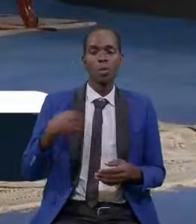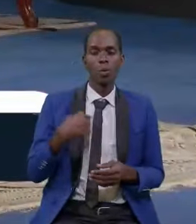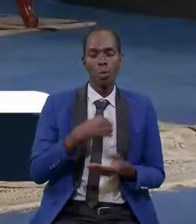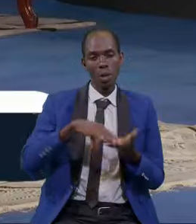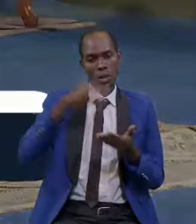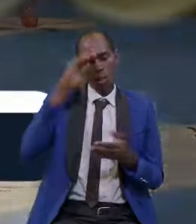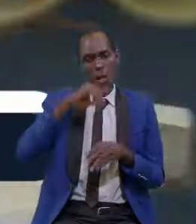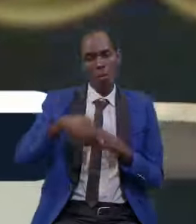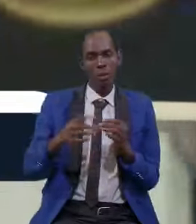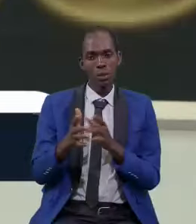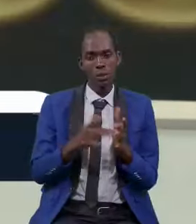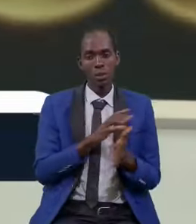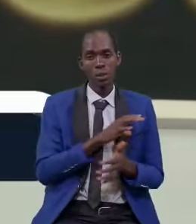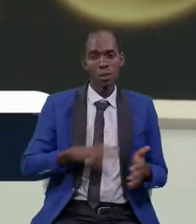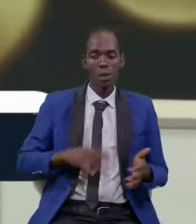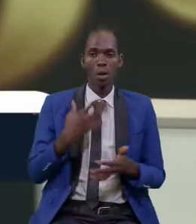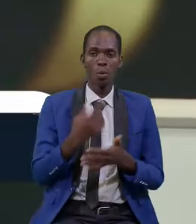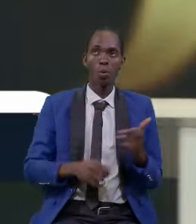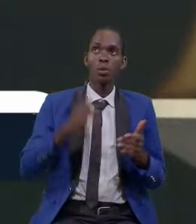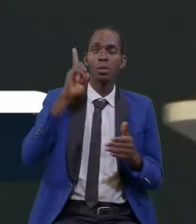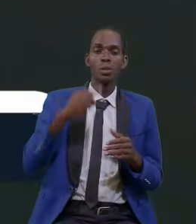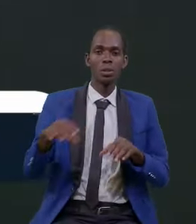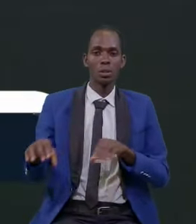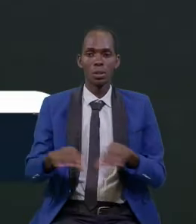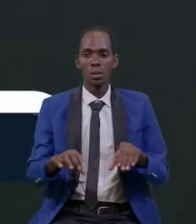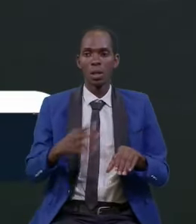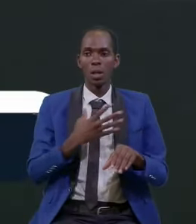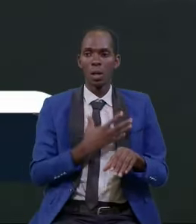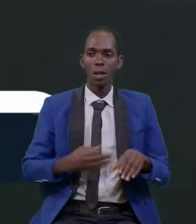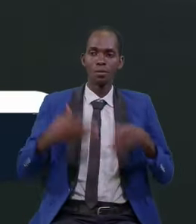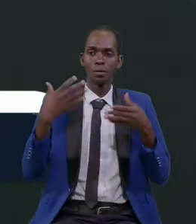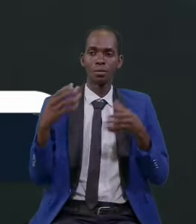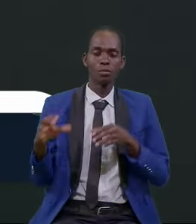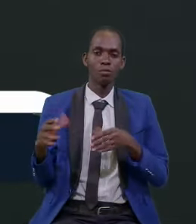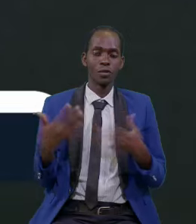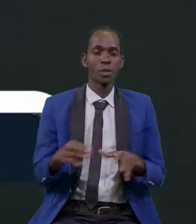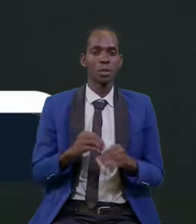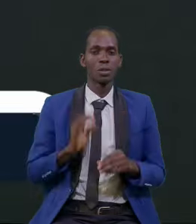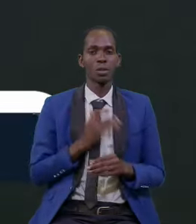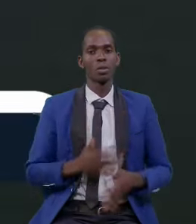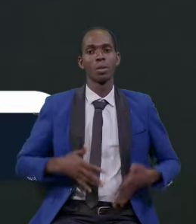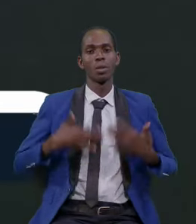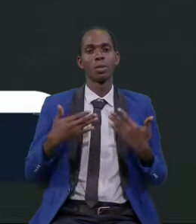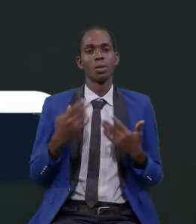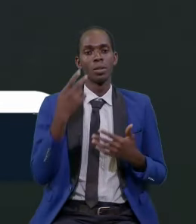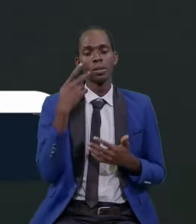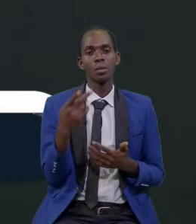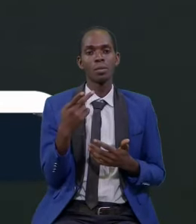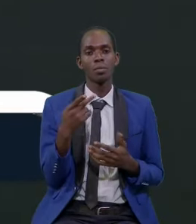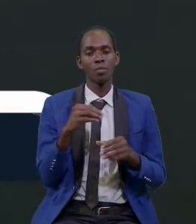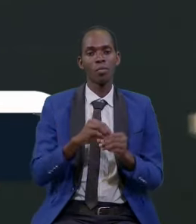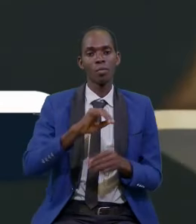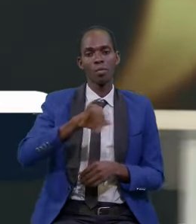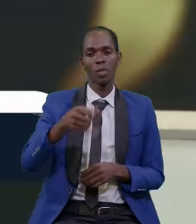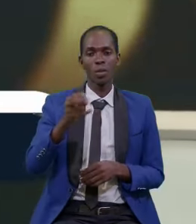he accomplishes in us when we believe him. Look at John chapter 1, reading from verse 12